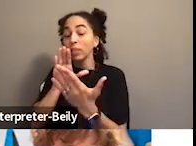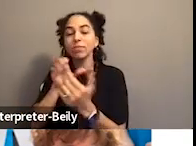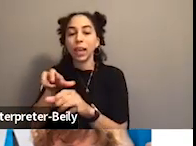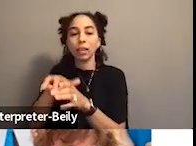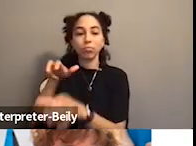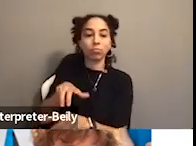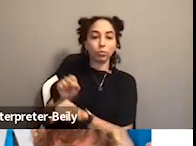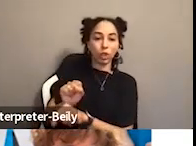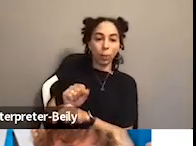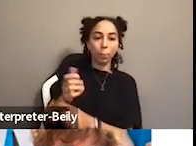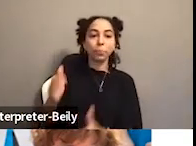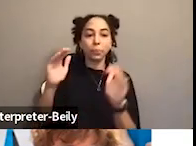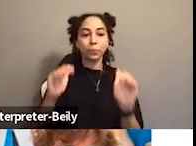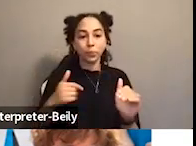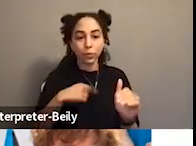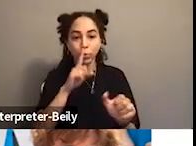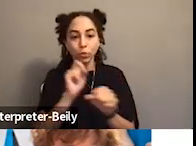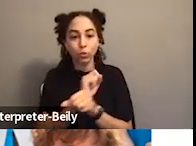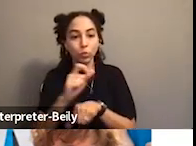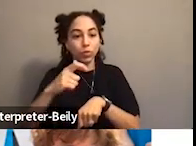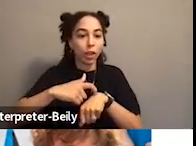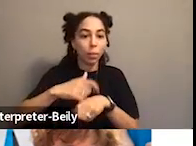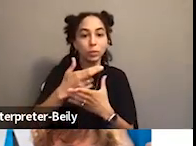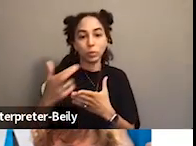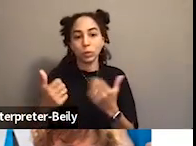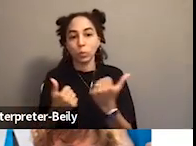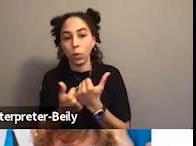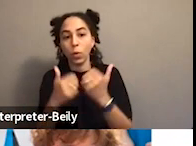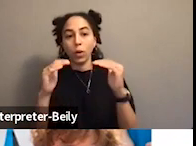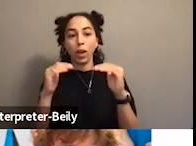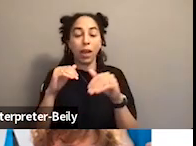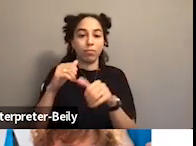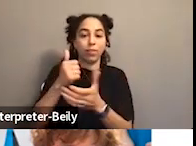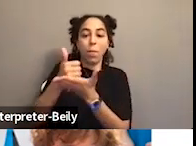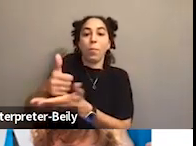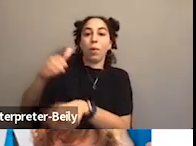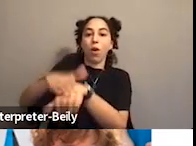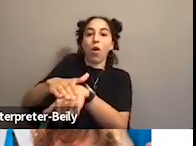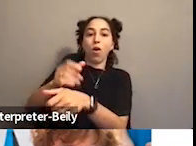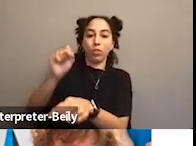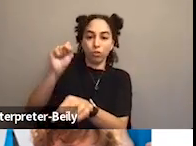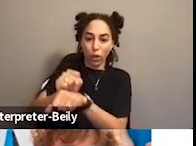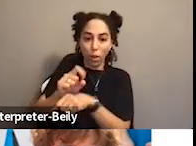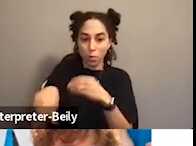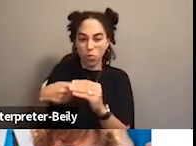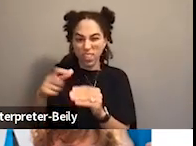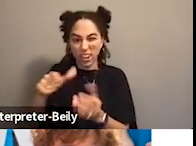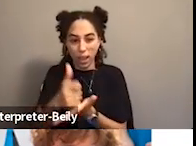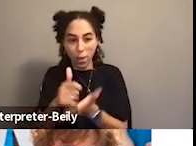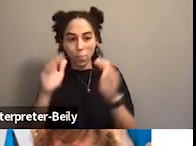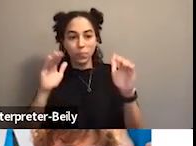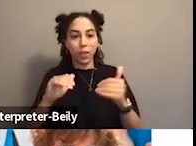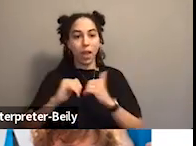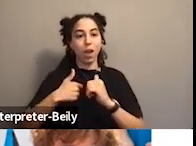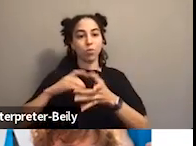employment. Real-time resources and supports, helping them on the job when they need help, and ways to connect DSPs with